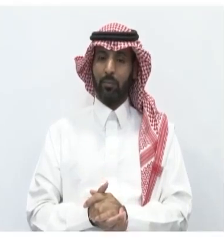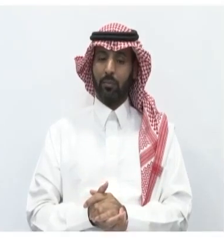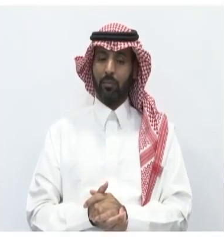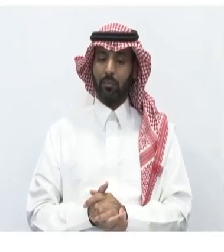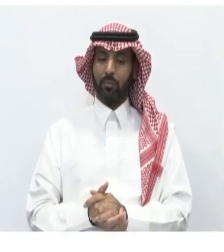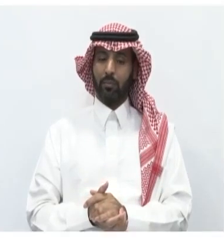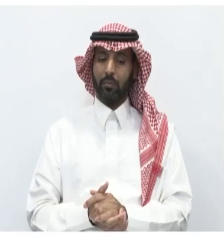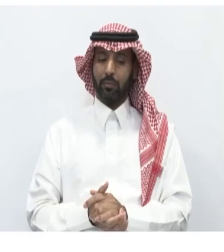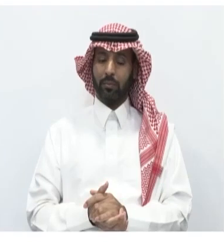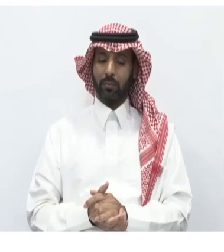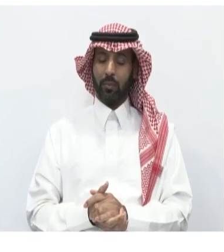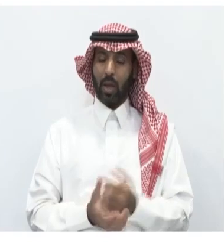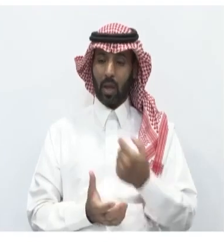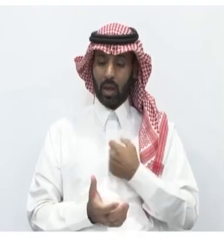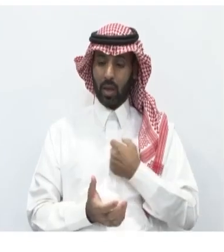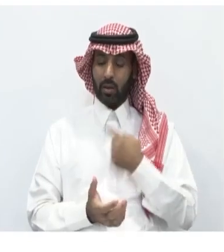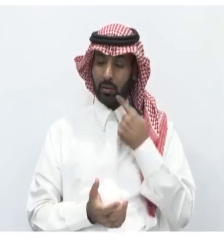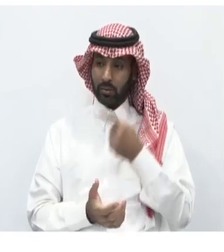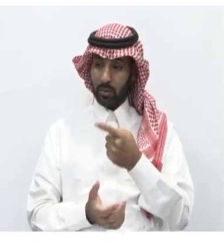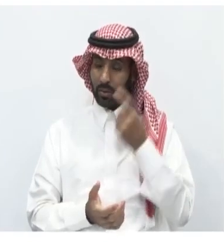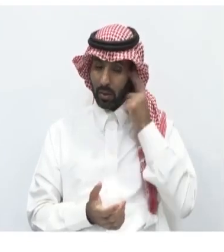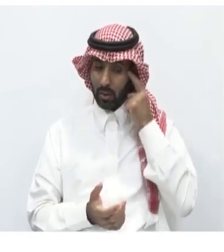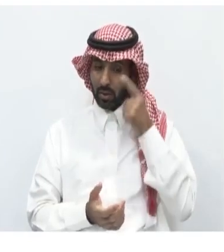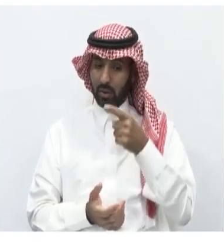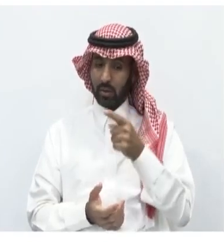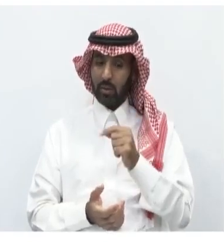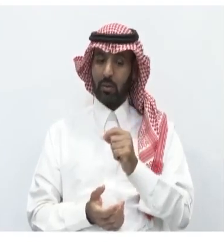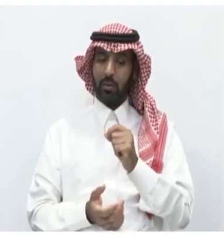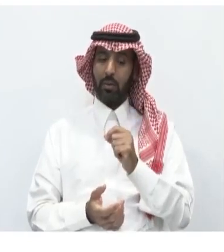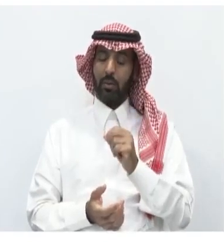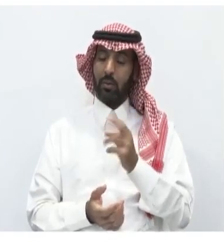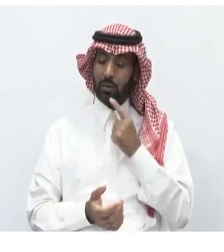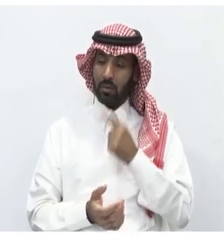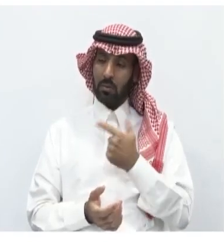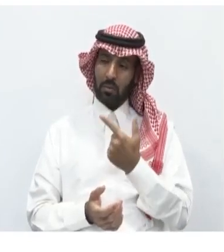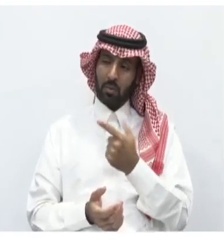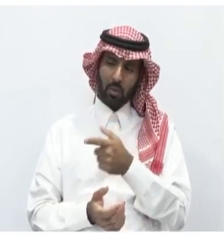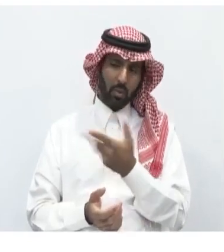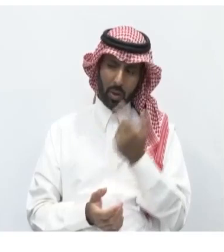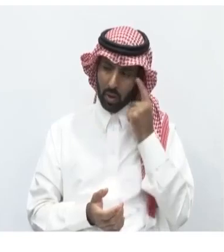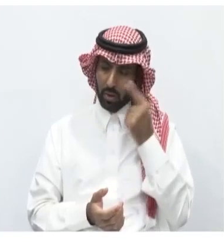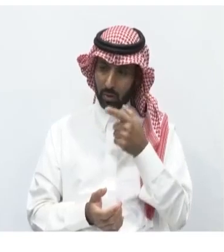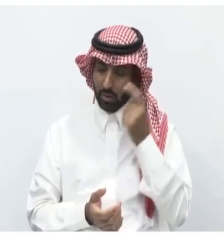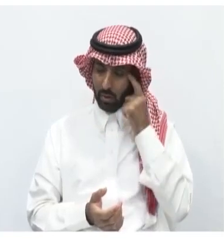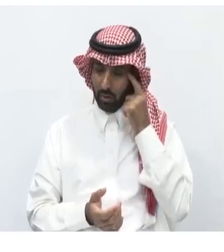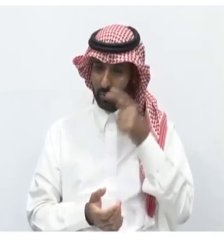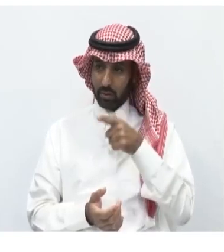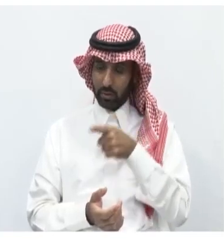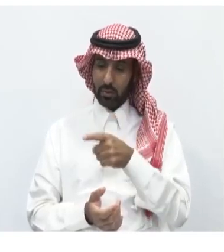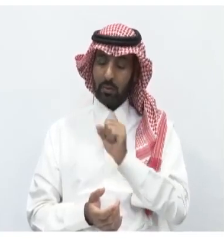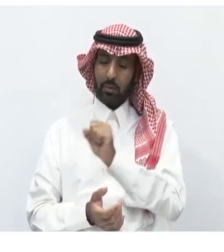Let's check the answer. I scarcely know his name. I scarcely know his name. Number